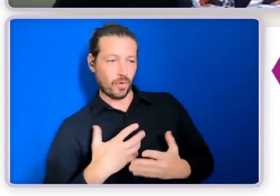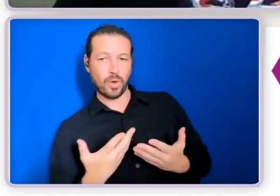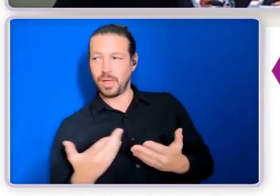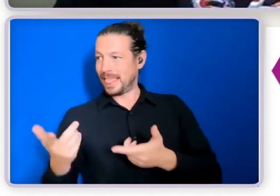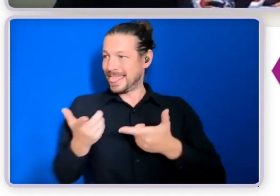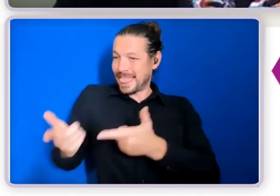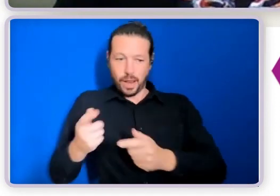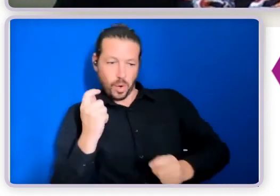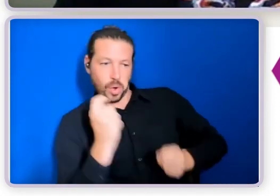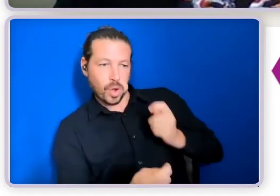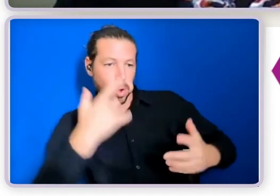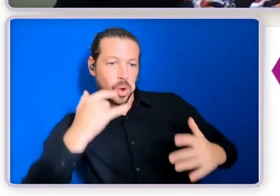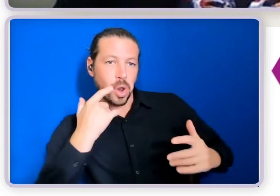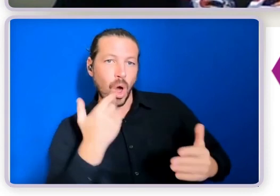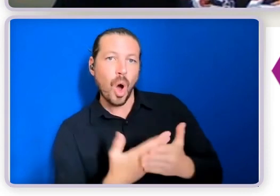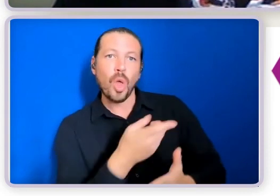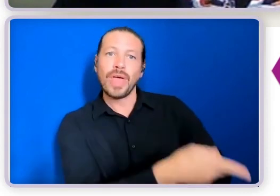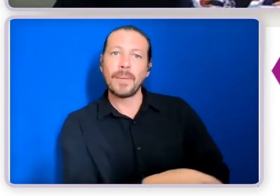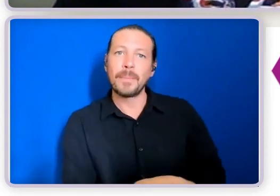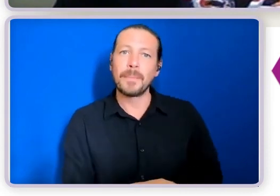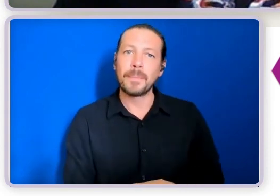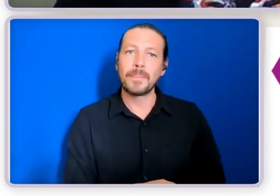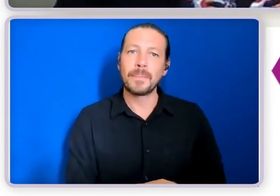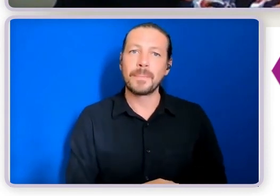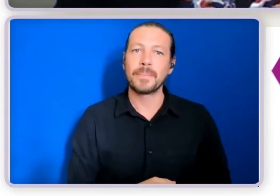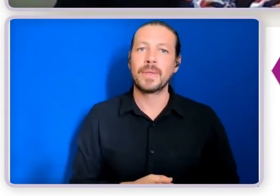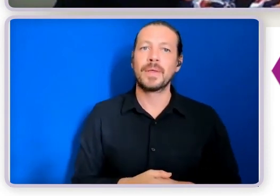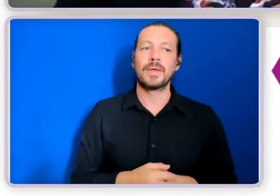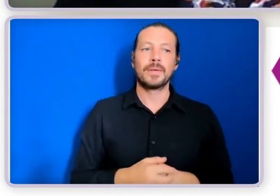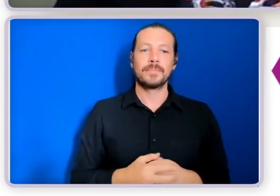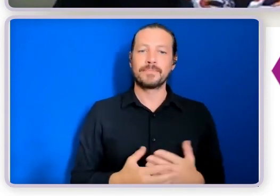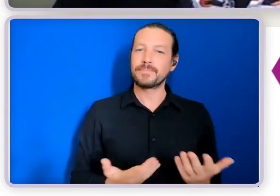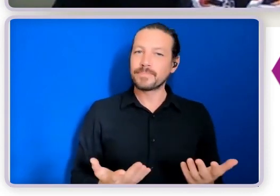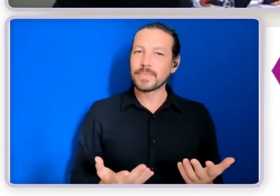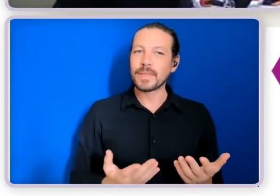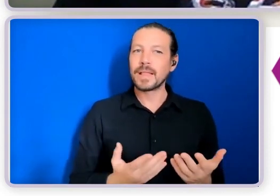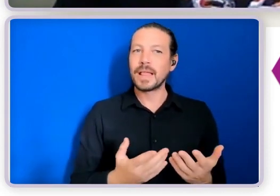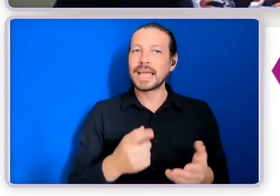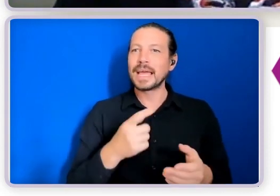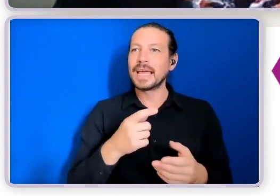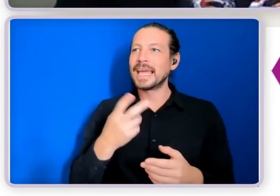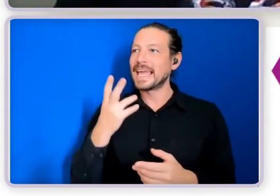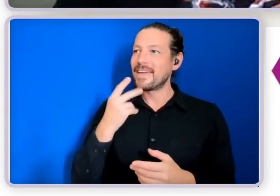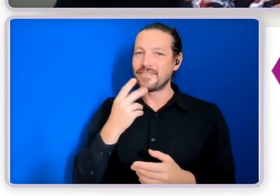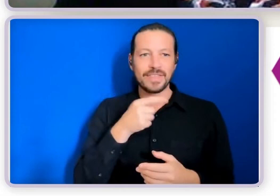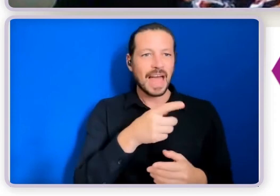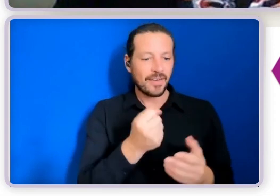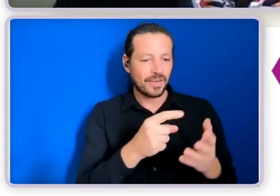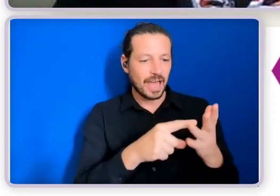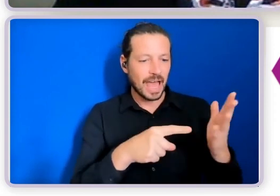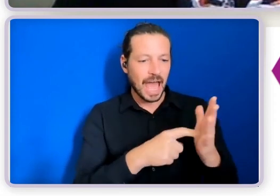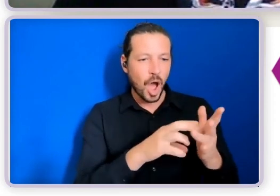you. Here is the outcome for this person with a disability. Why have you registered them as a behaviour support